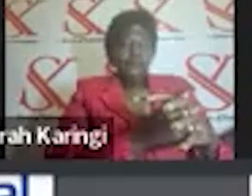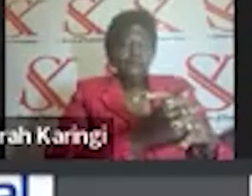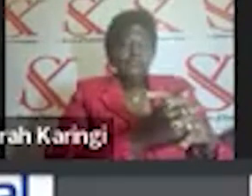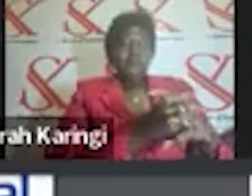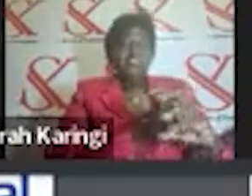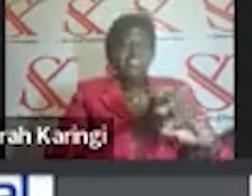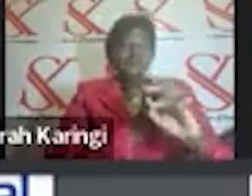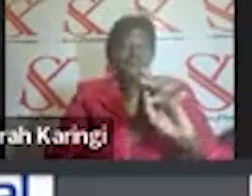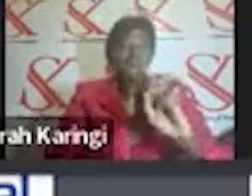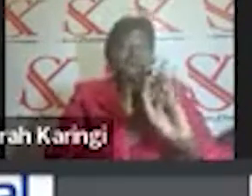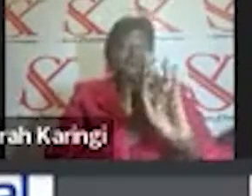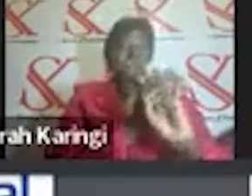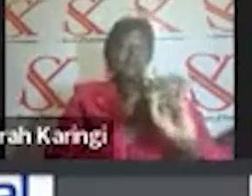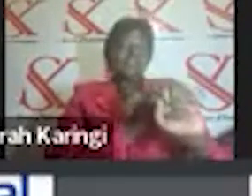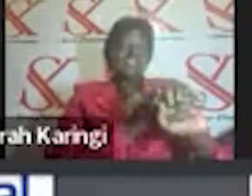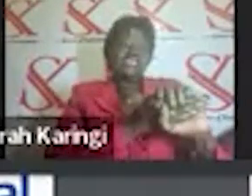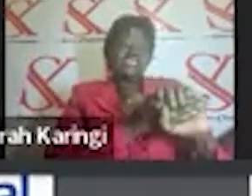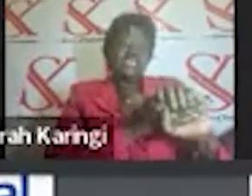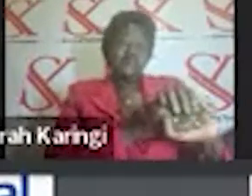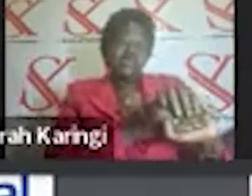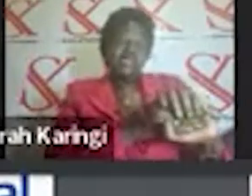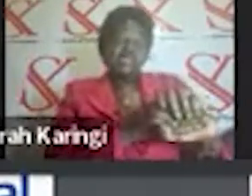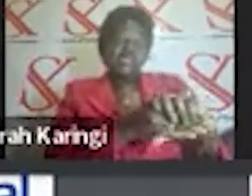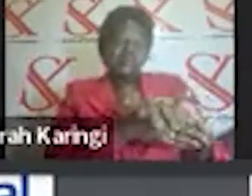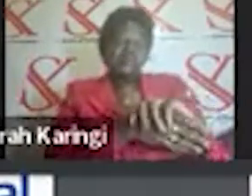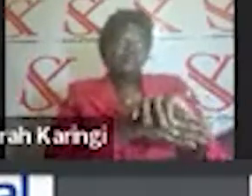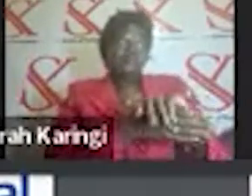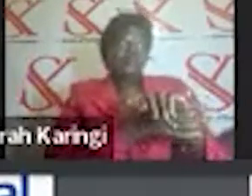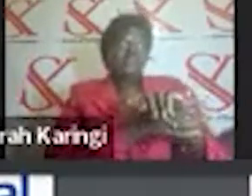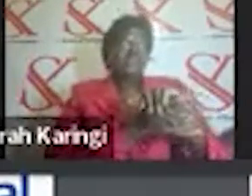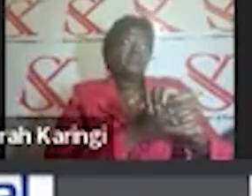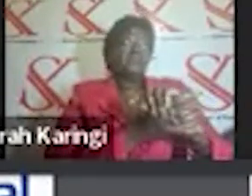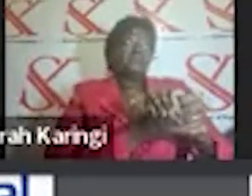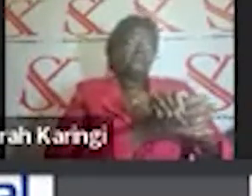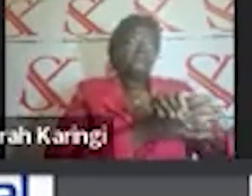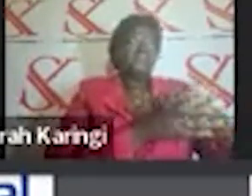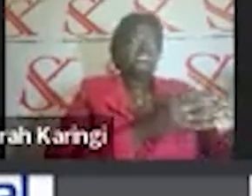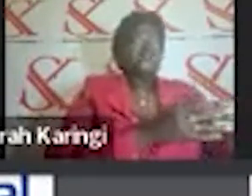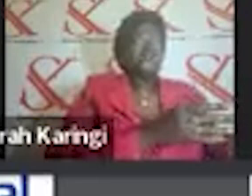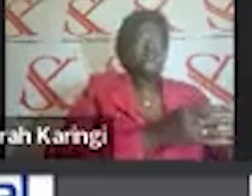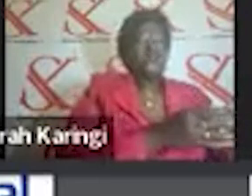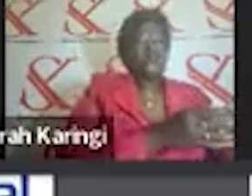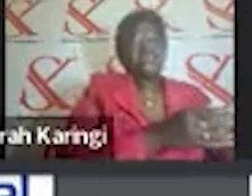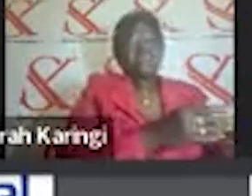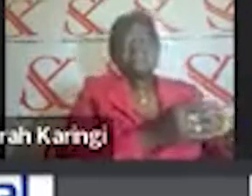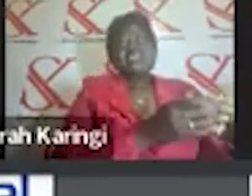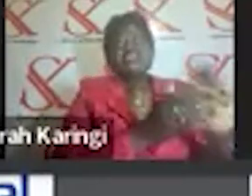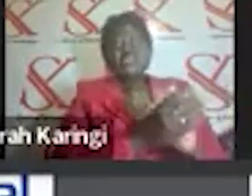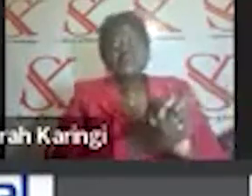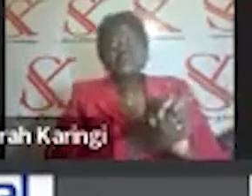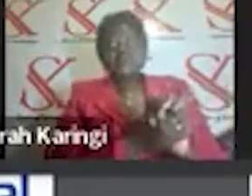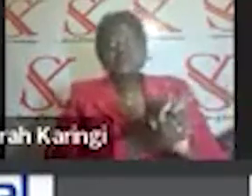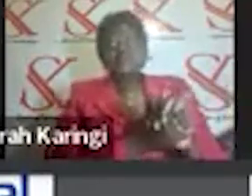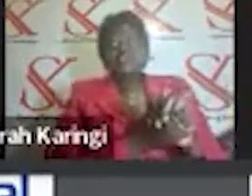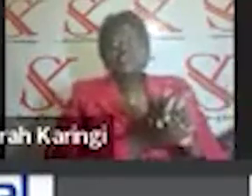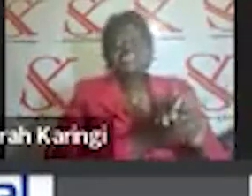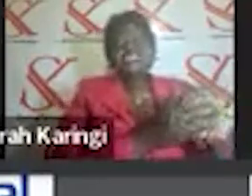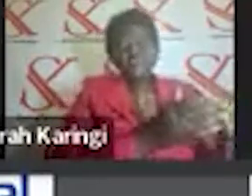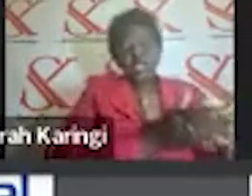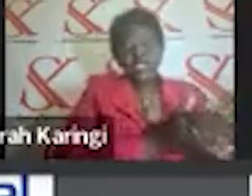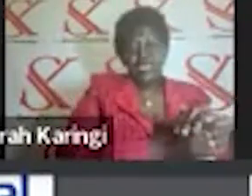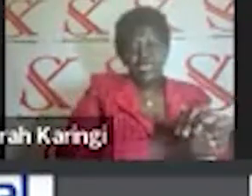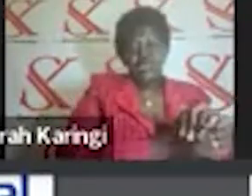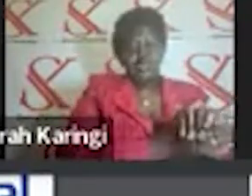Now, I want us to talk about now our task now as, say, business people, as career people,